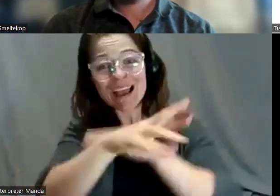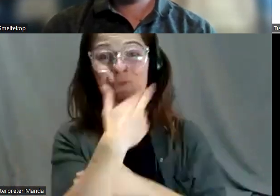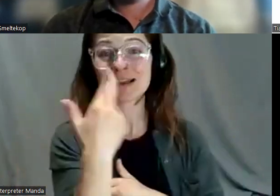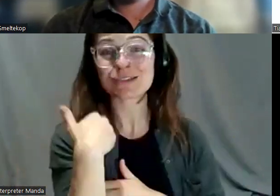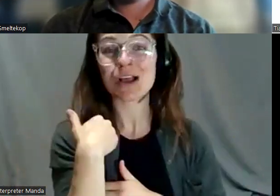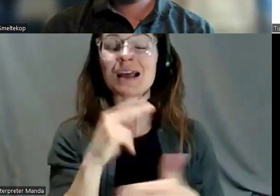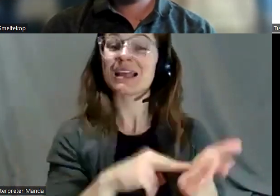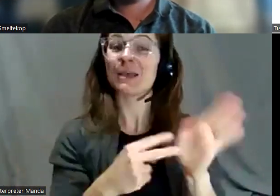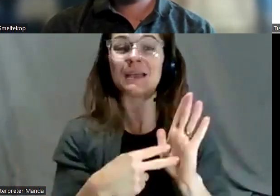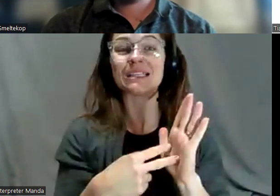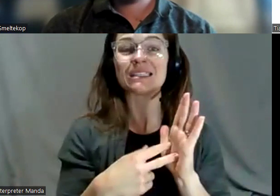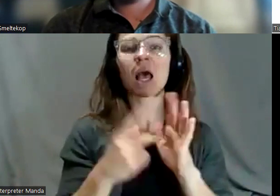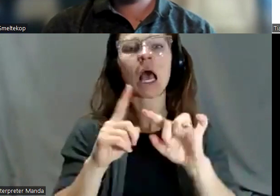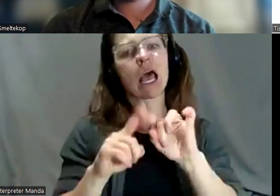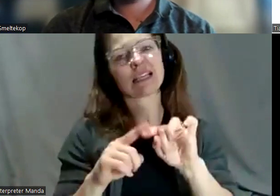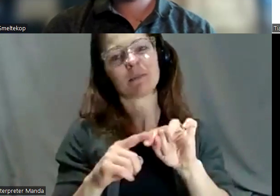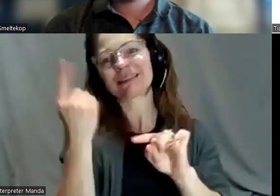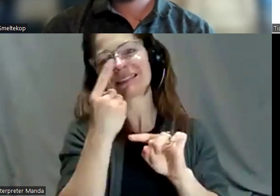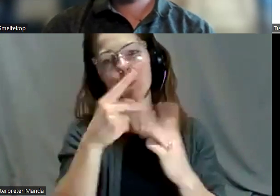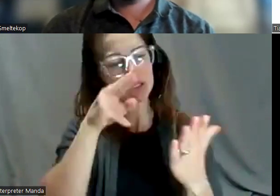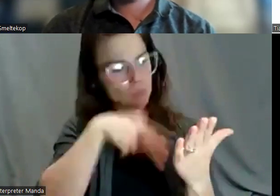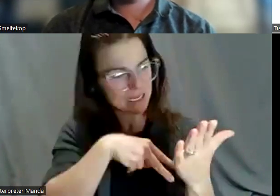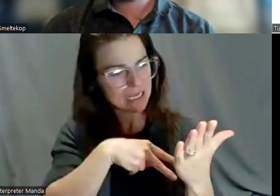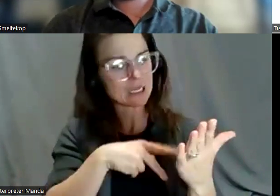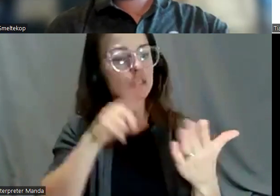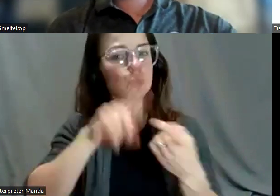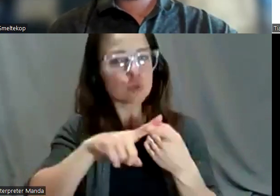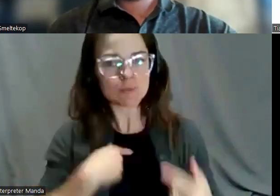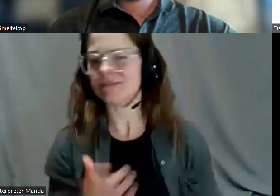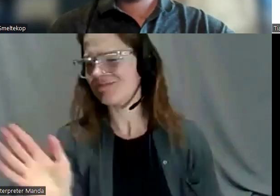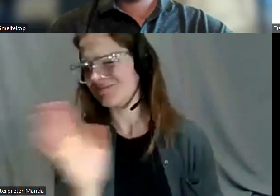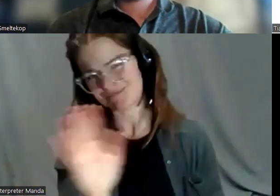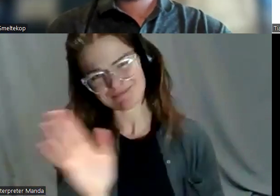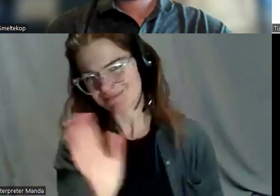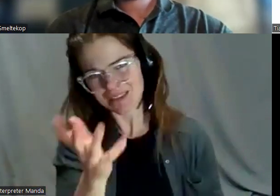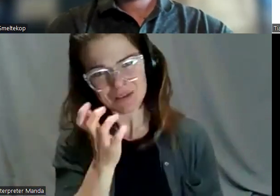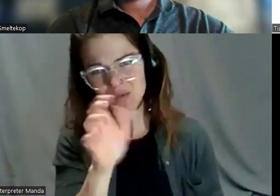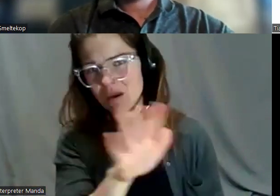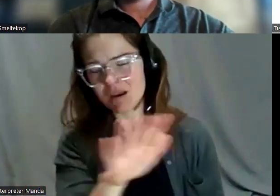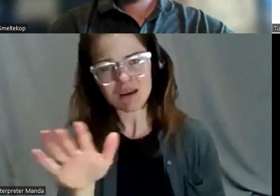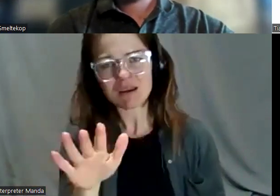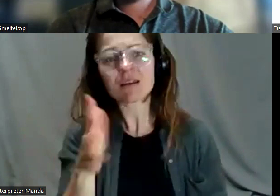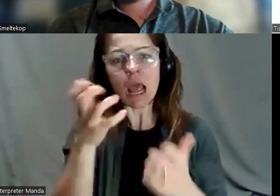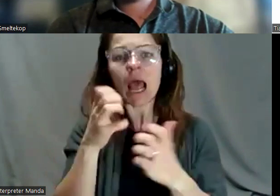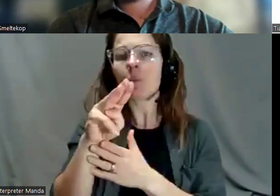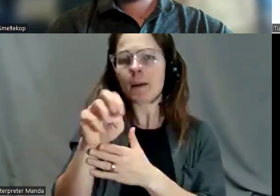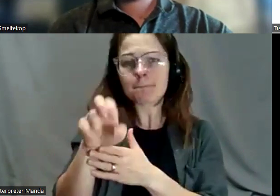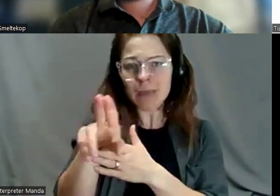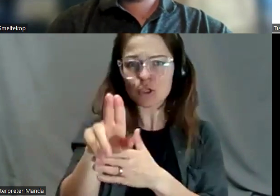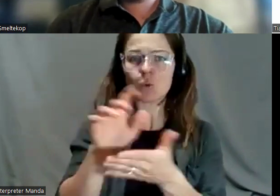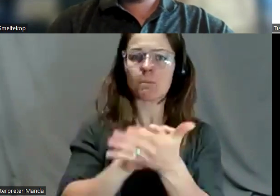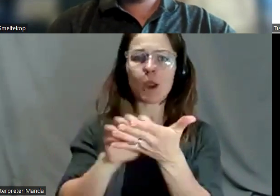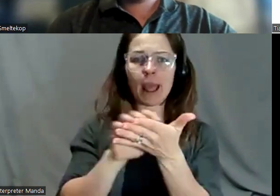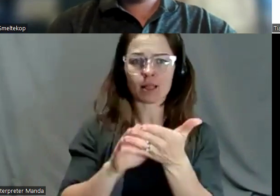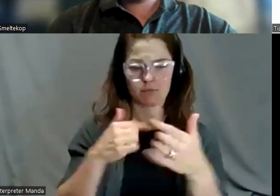to depend on a sighted person reading a menu to me. I want that menu in Braille if that's what